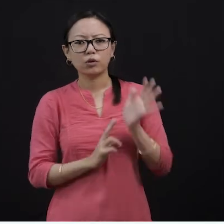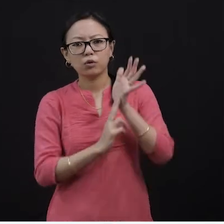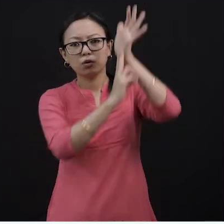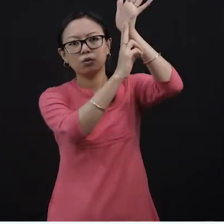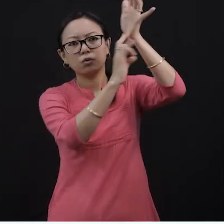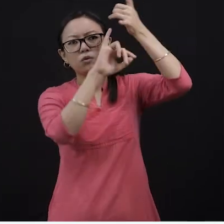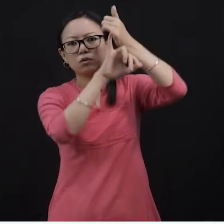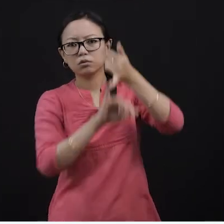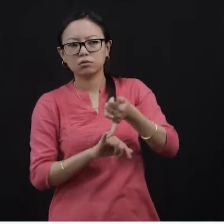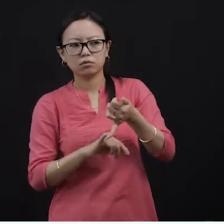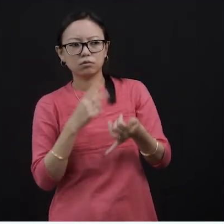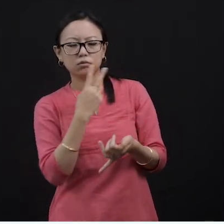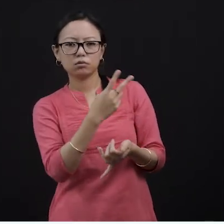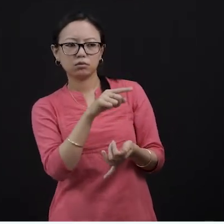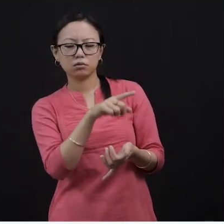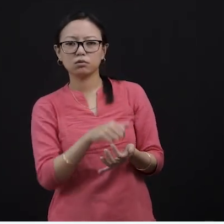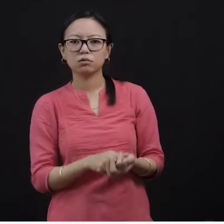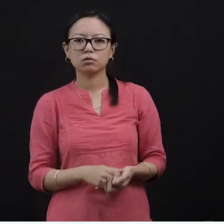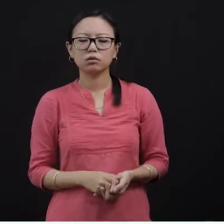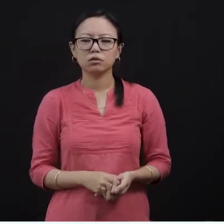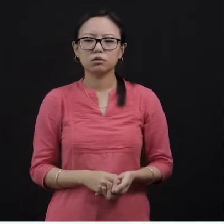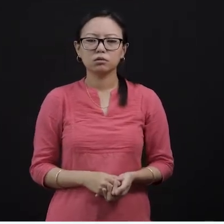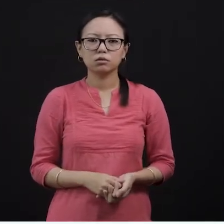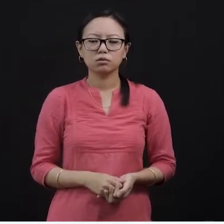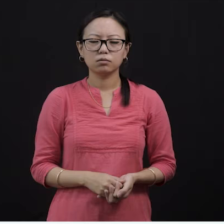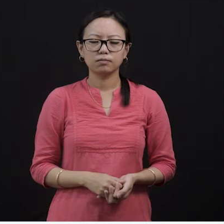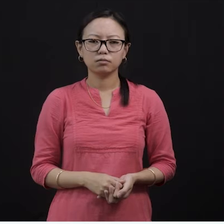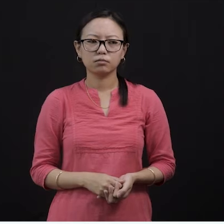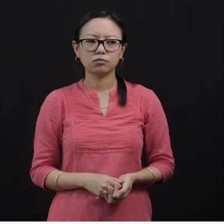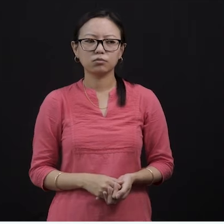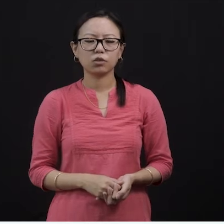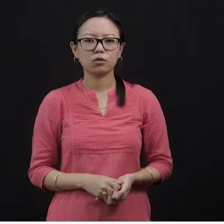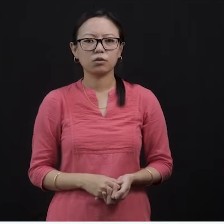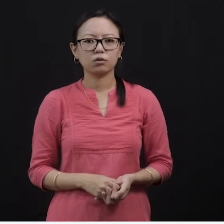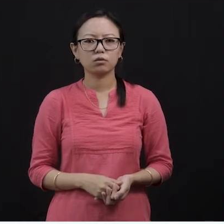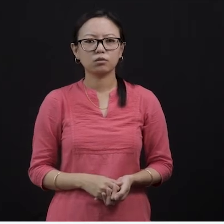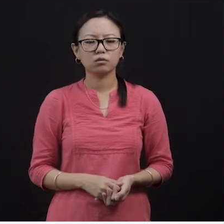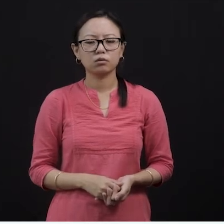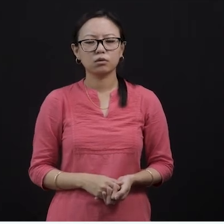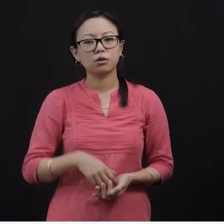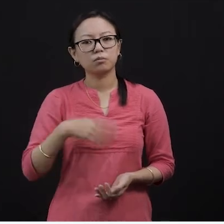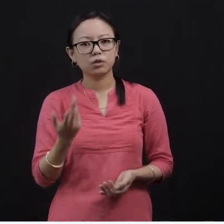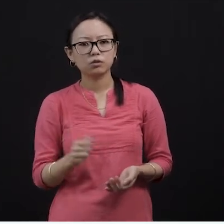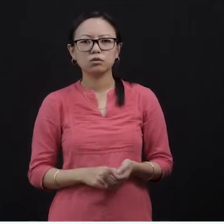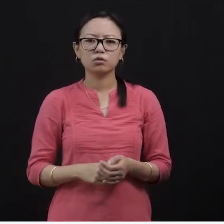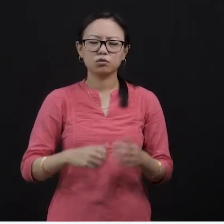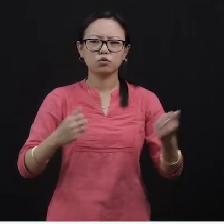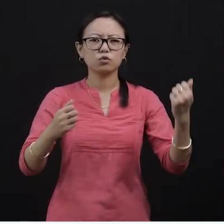South Pole. Dear students, the reason is there is a strong magnetic